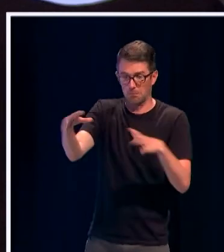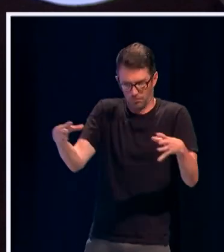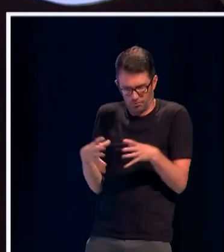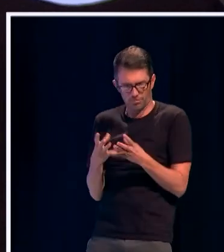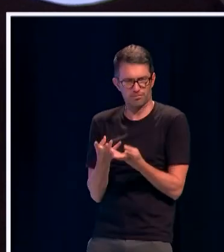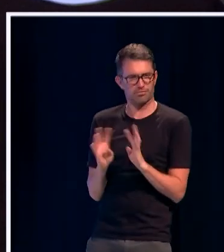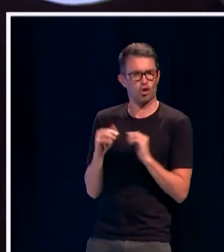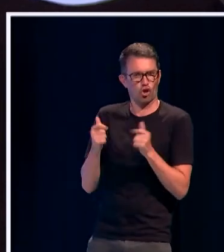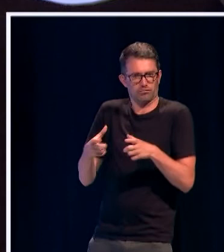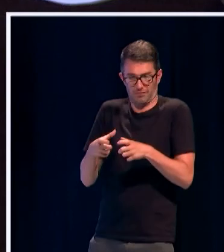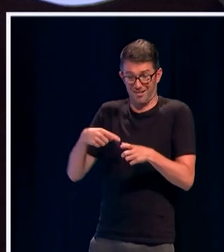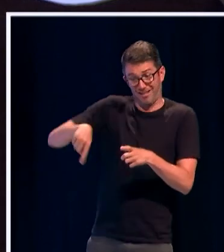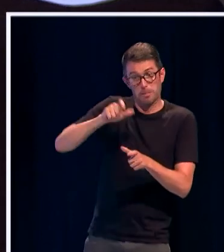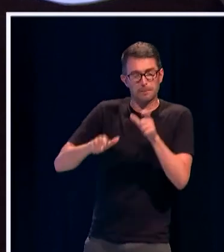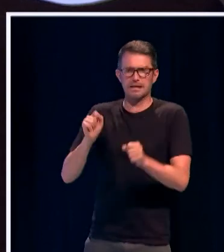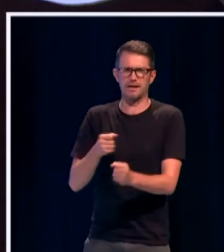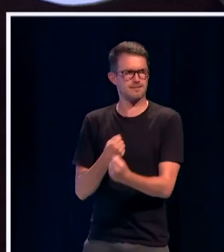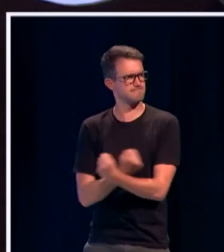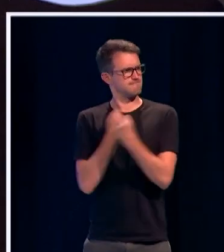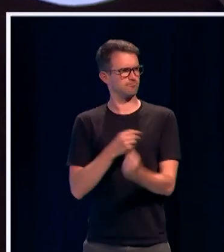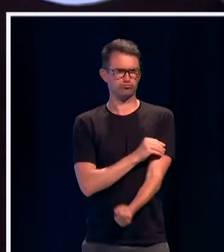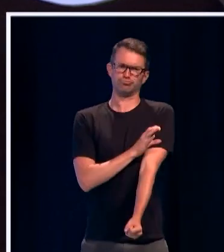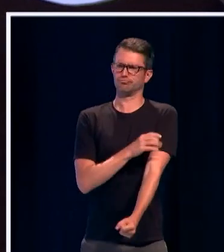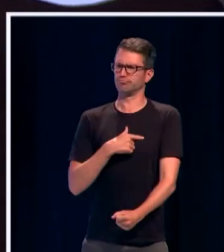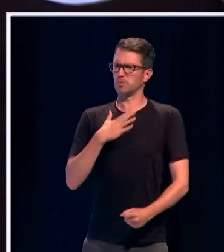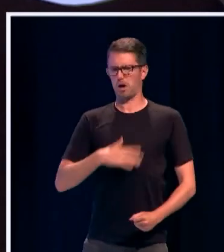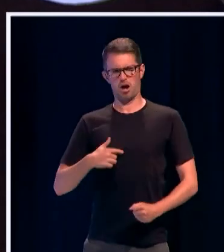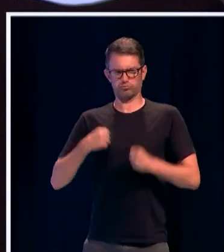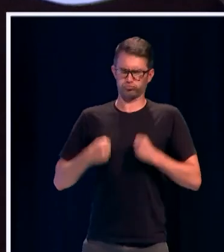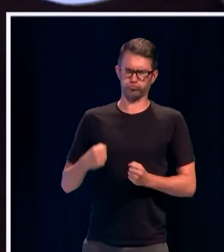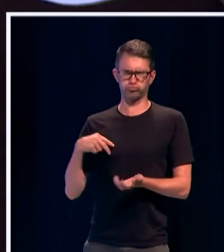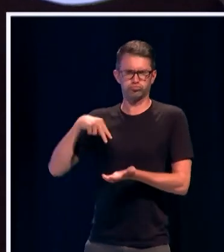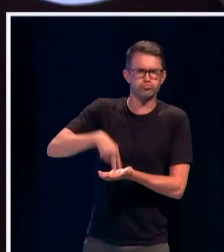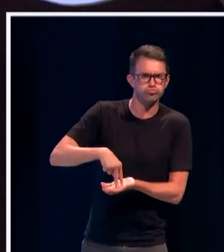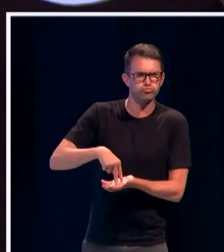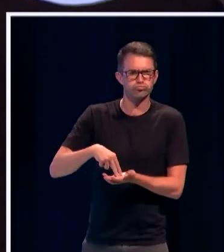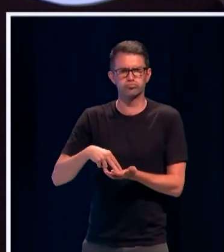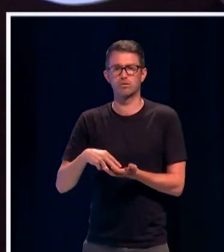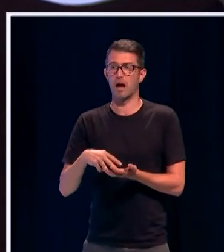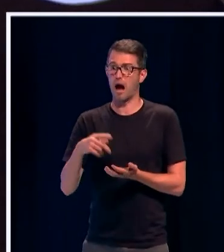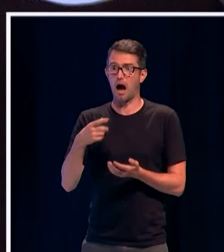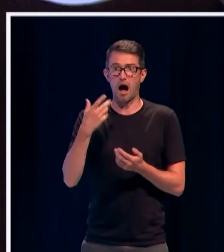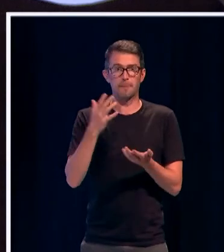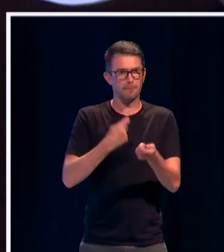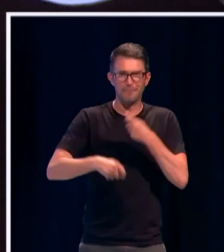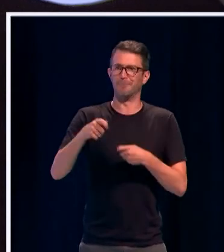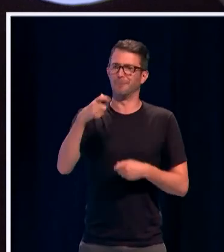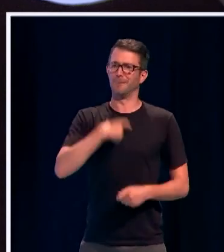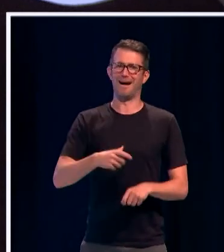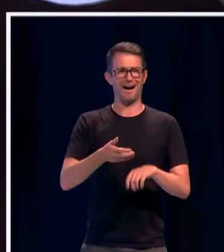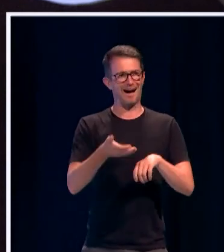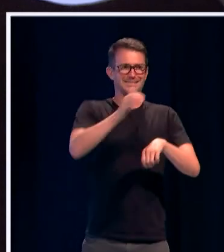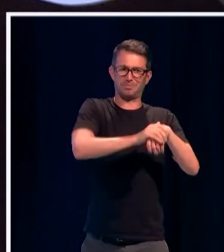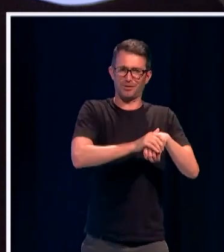that has to be in a continuous process if we are really thinking that persons with disabilities' rights should be ensured